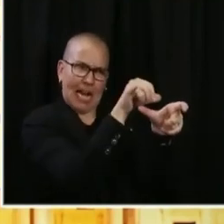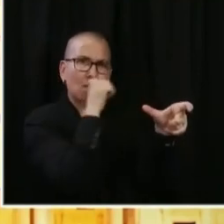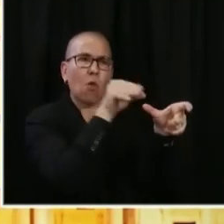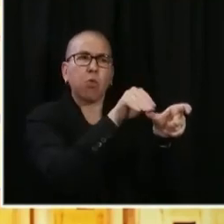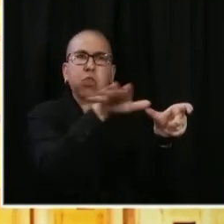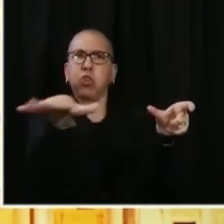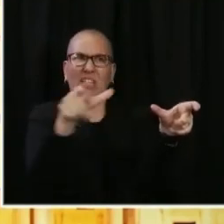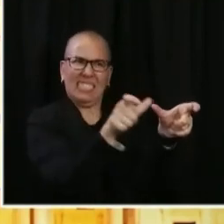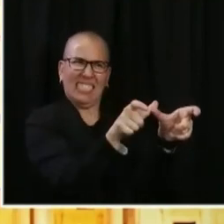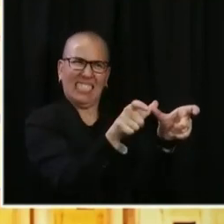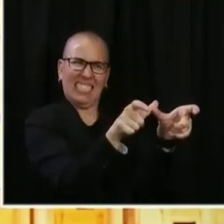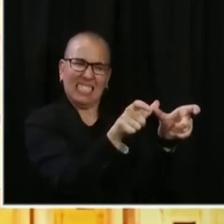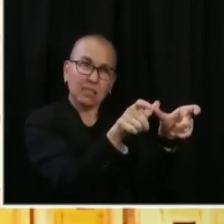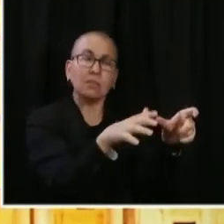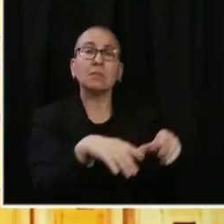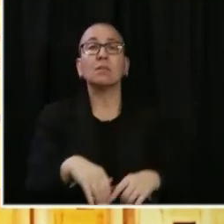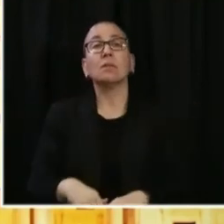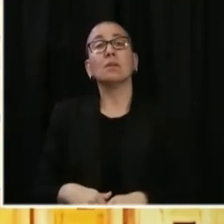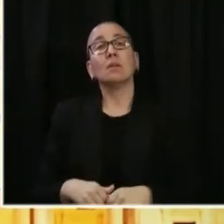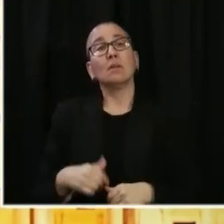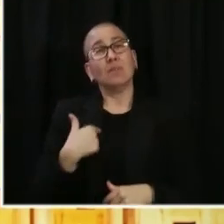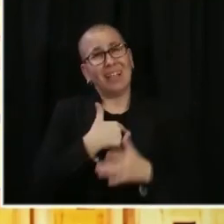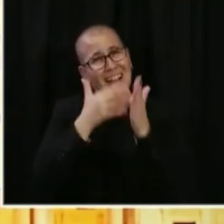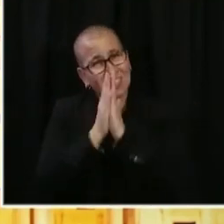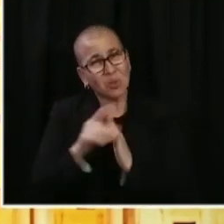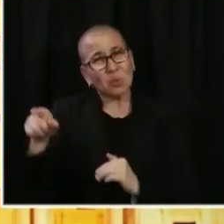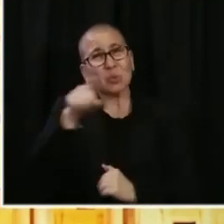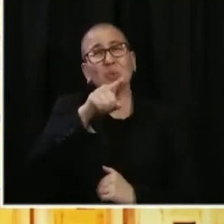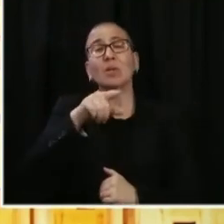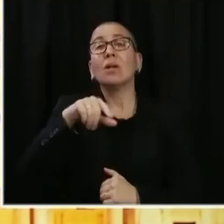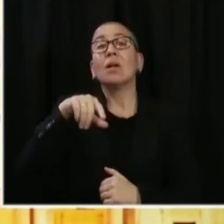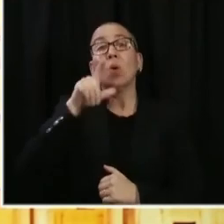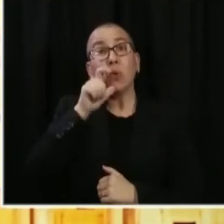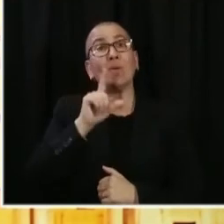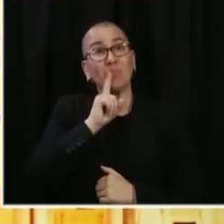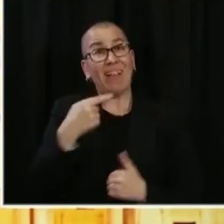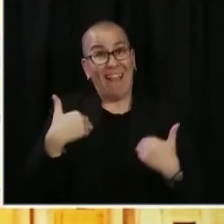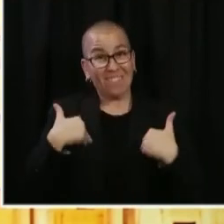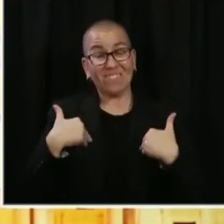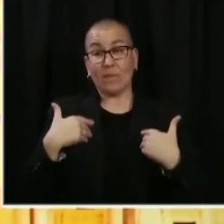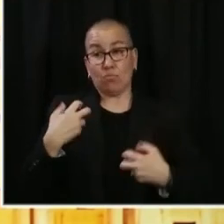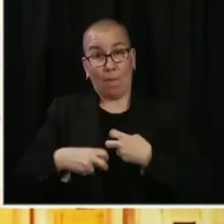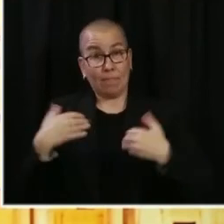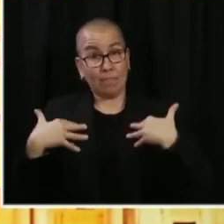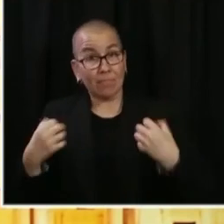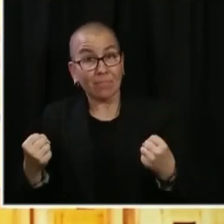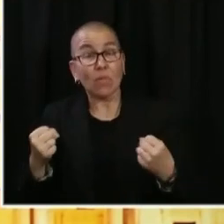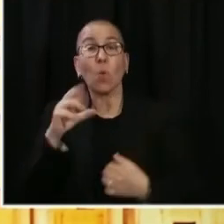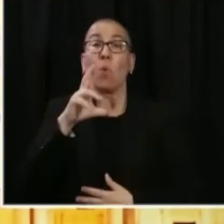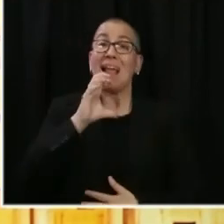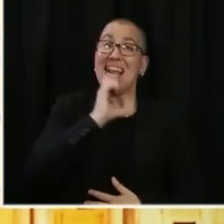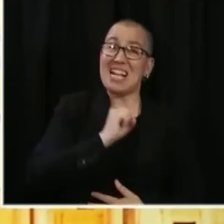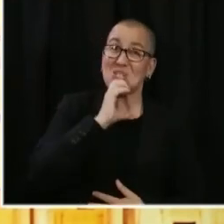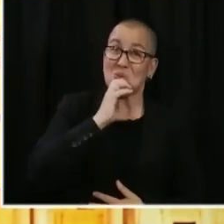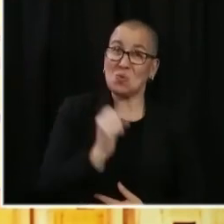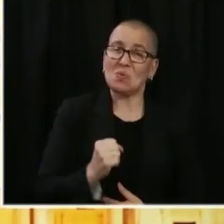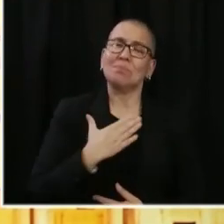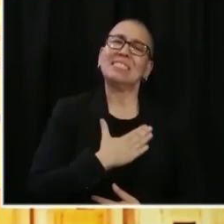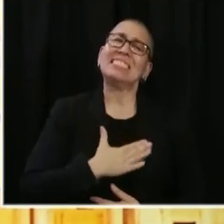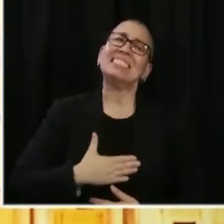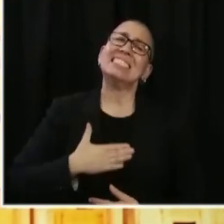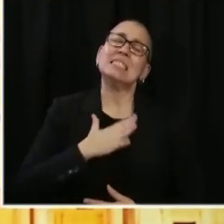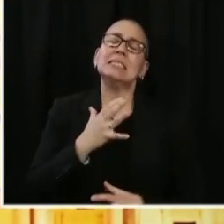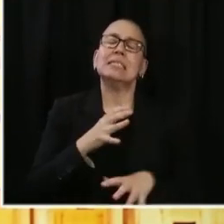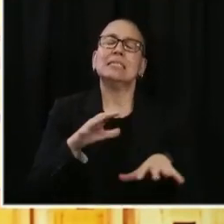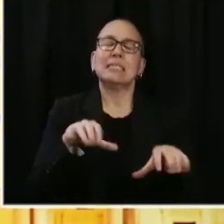who have underlying conditions and who are older than 65, take extra precautions. We're not requiring it, but it's strongly encouraged